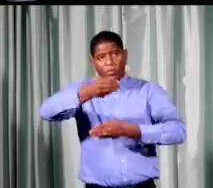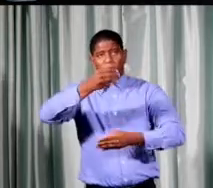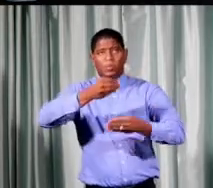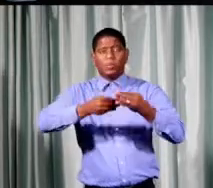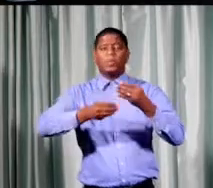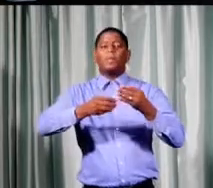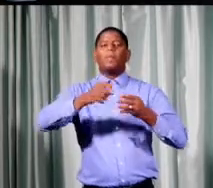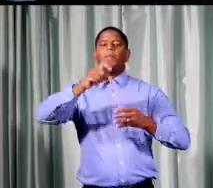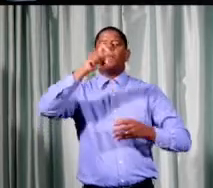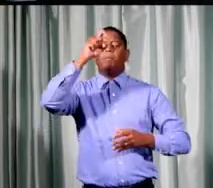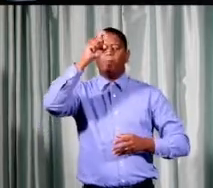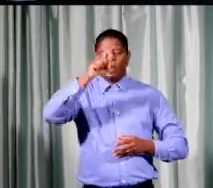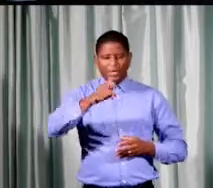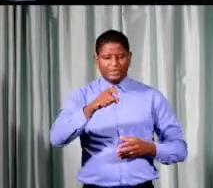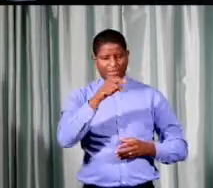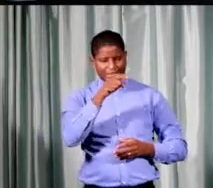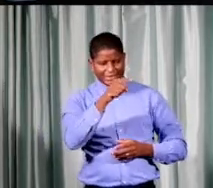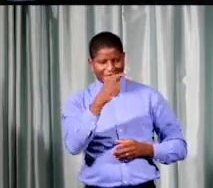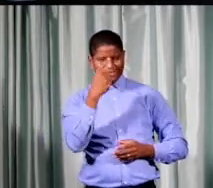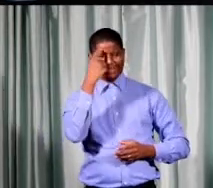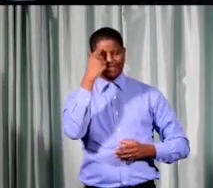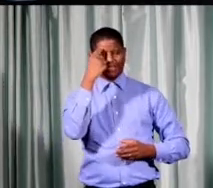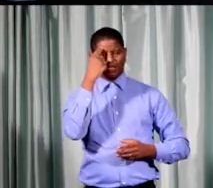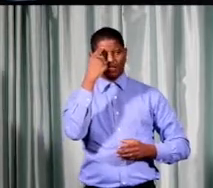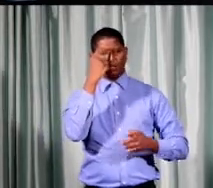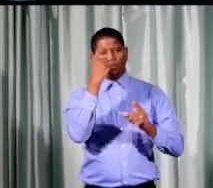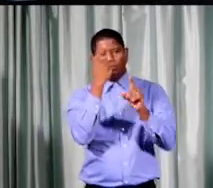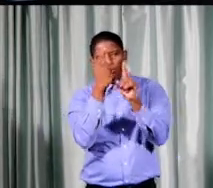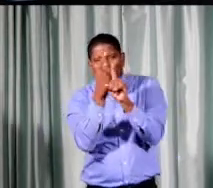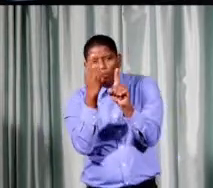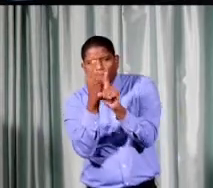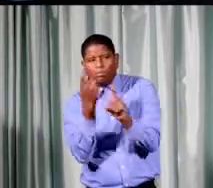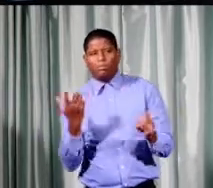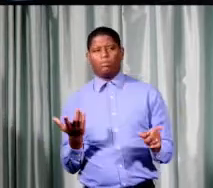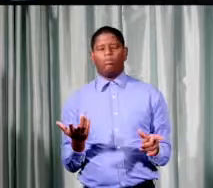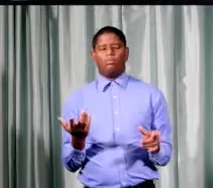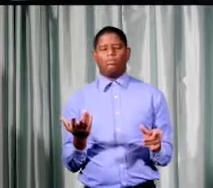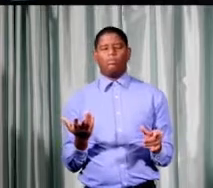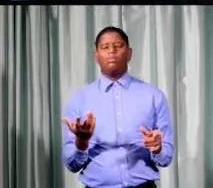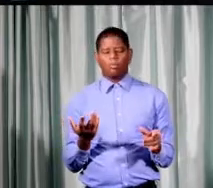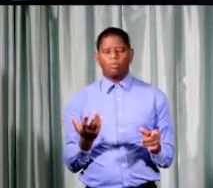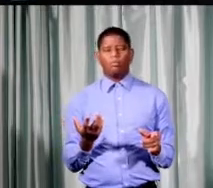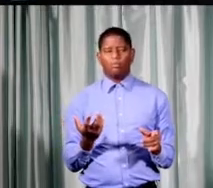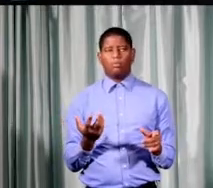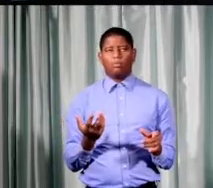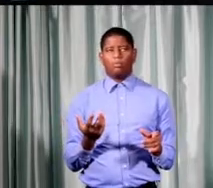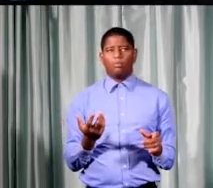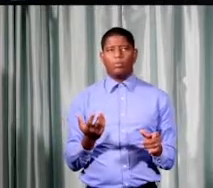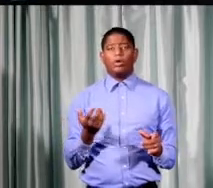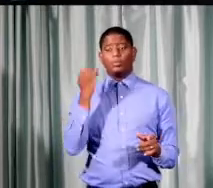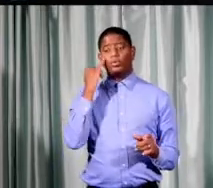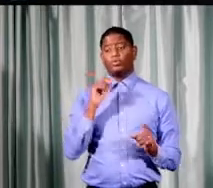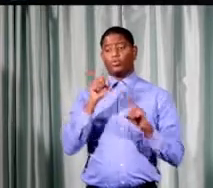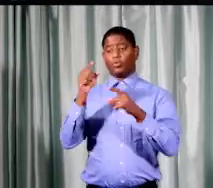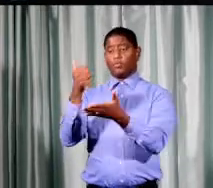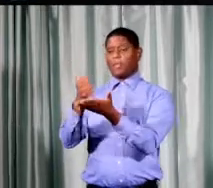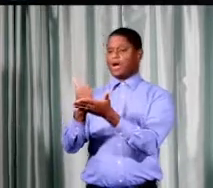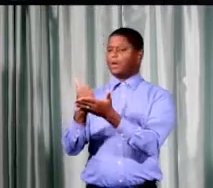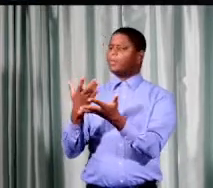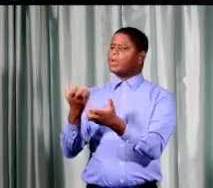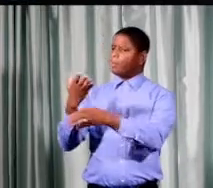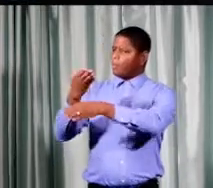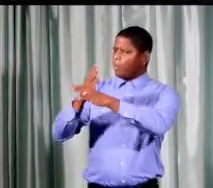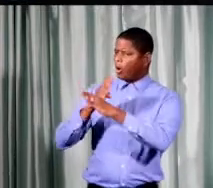value is understated in your accounts. If you go to the bank for a loan, they will send their valuators to figure